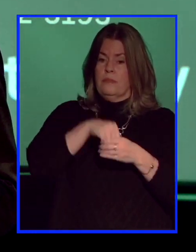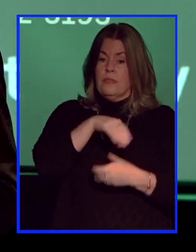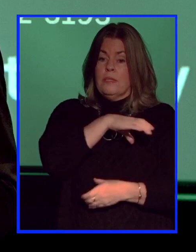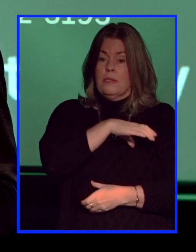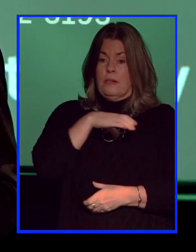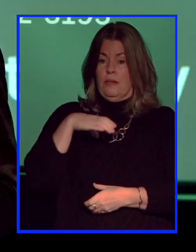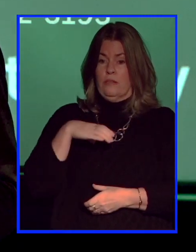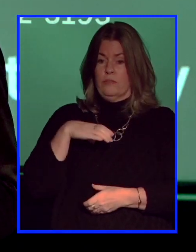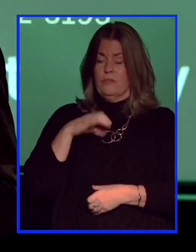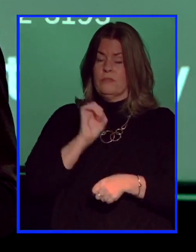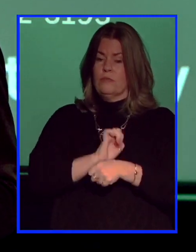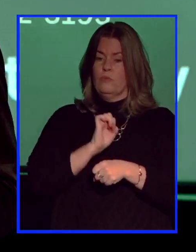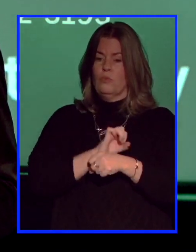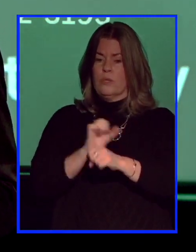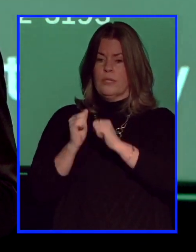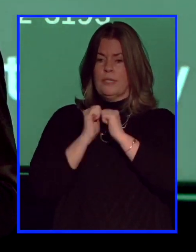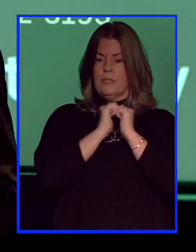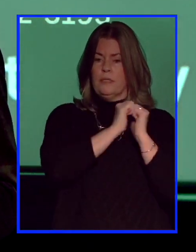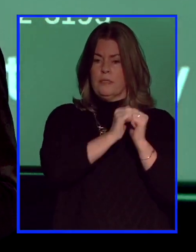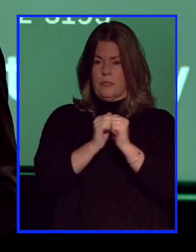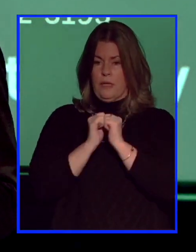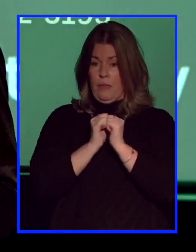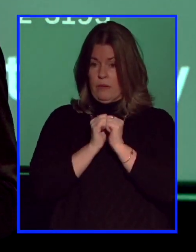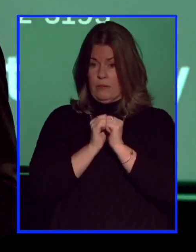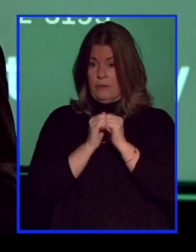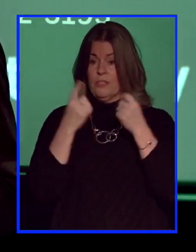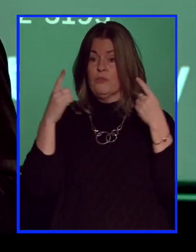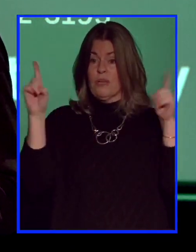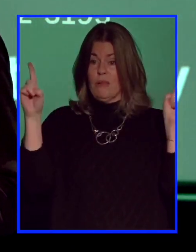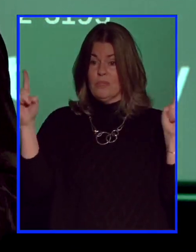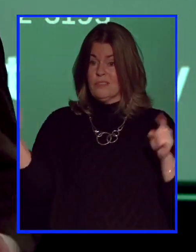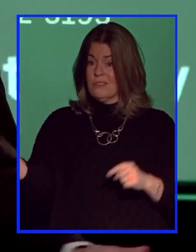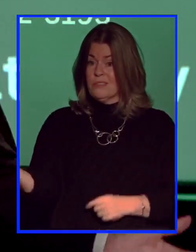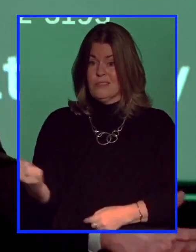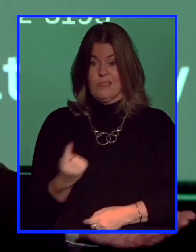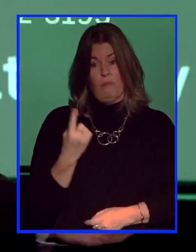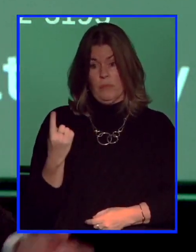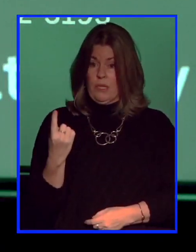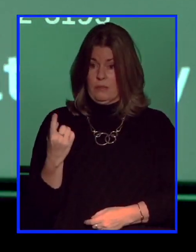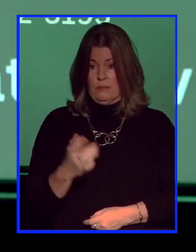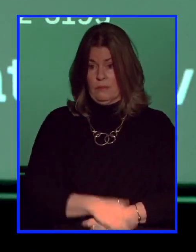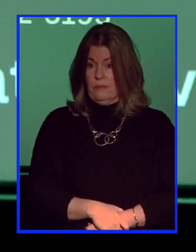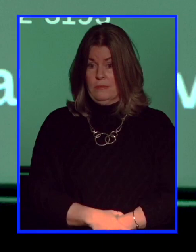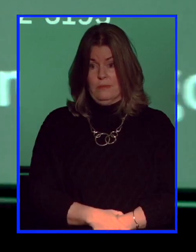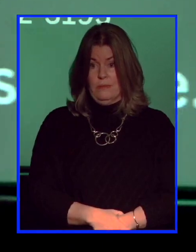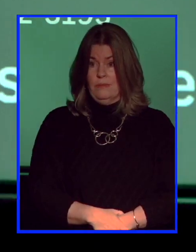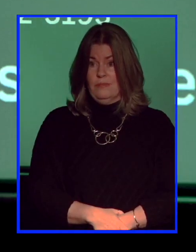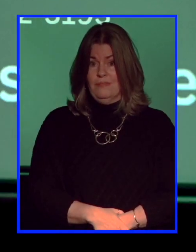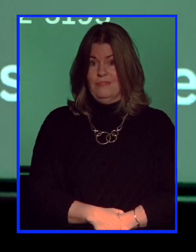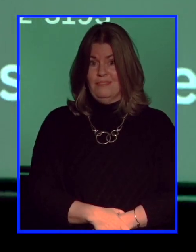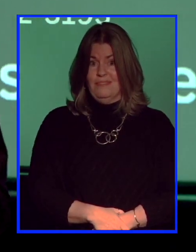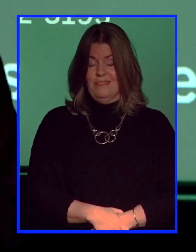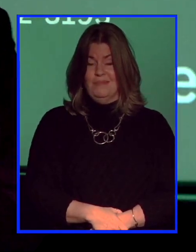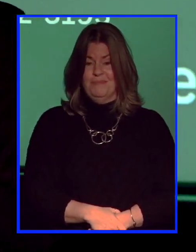to work together to accomplish something at least? You know,